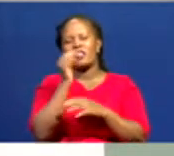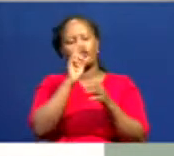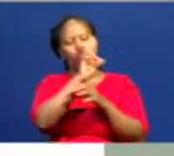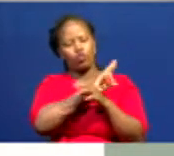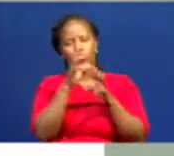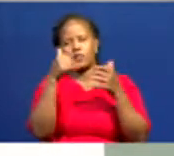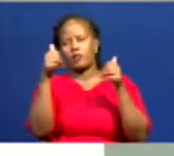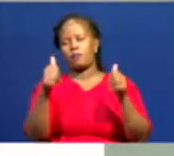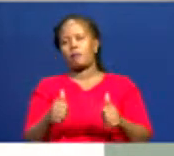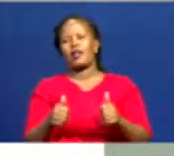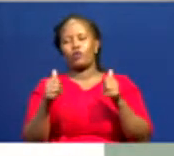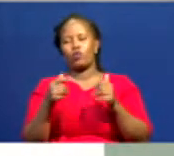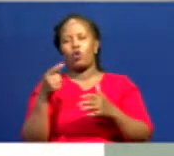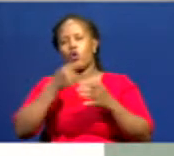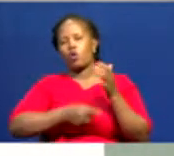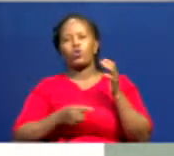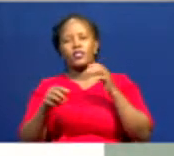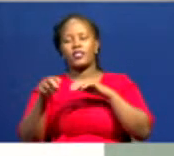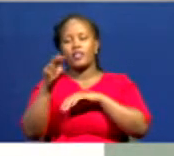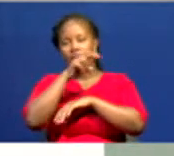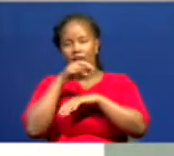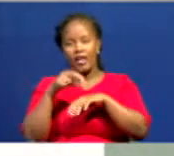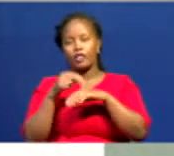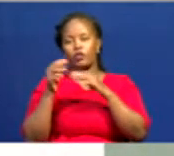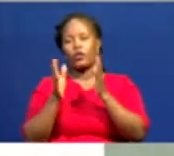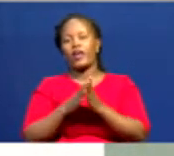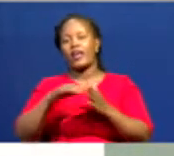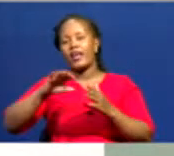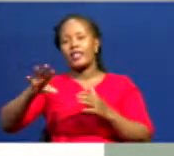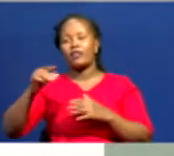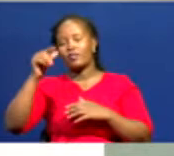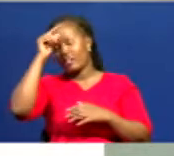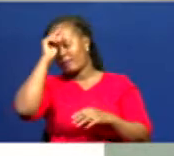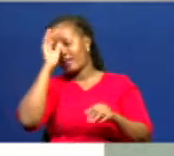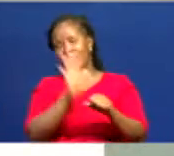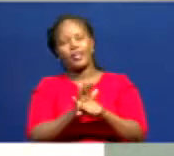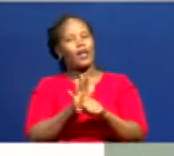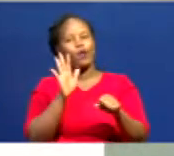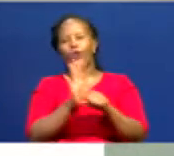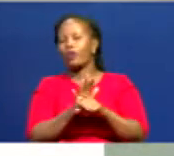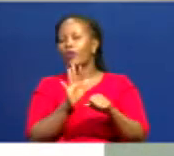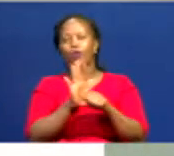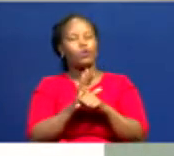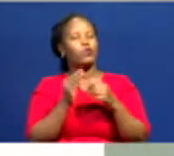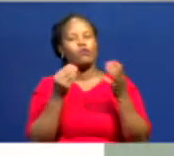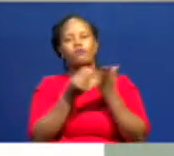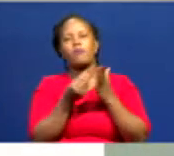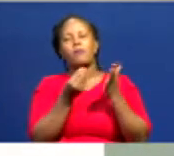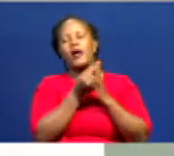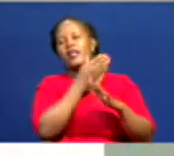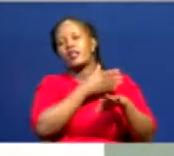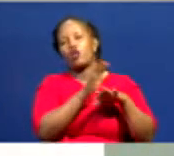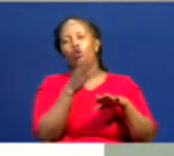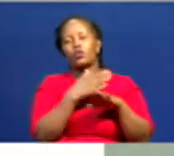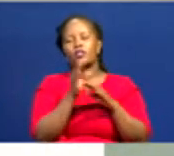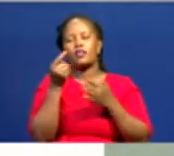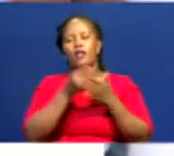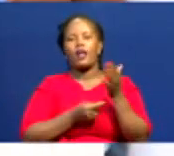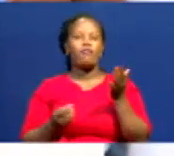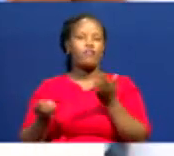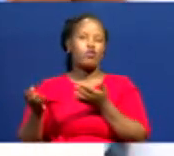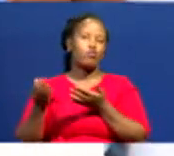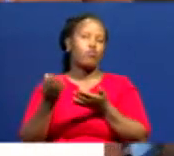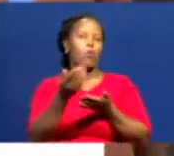costing the national and county governments millions of shillings worth of lost revenue. Here is that report.